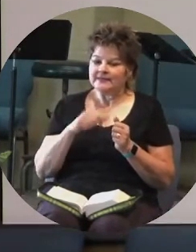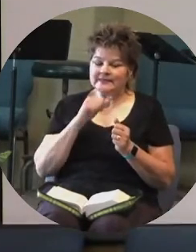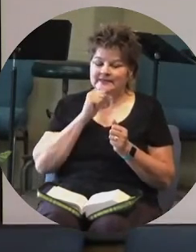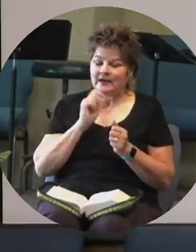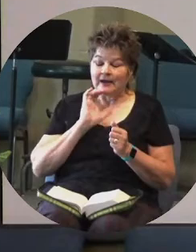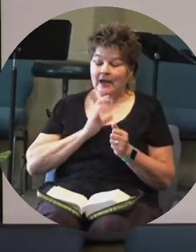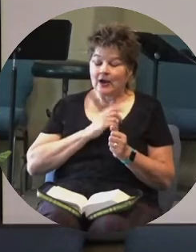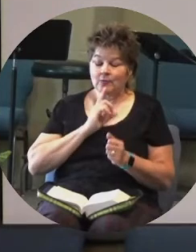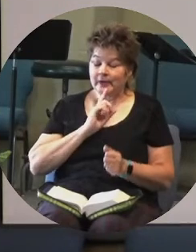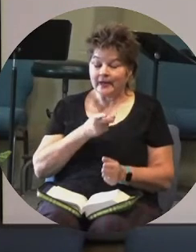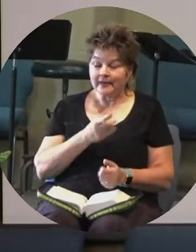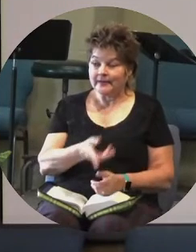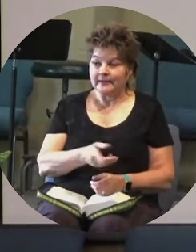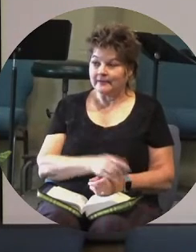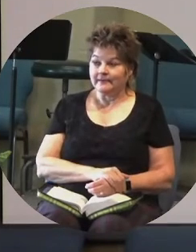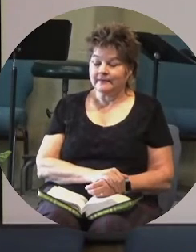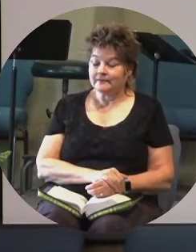reality.